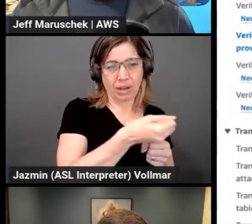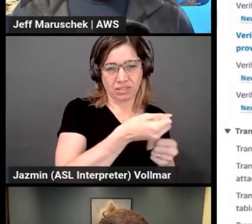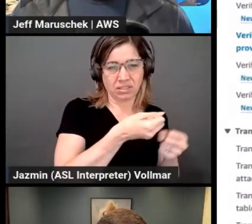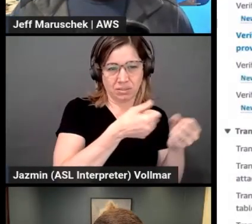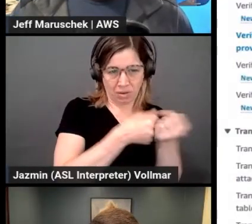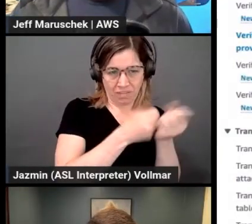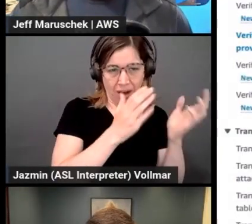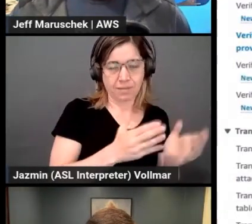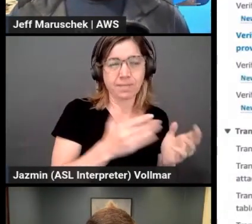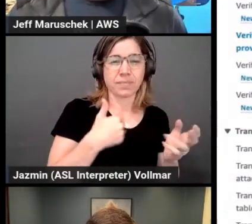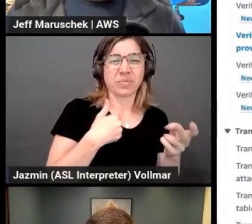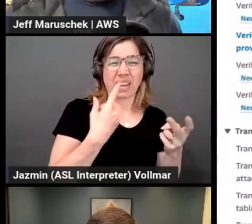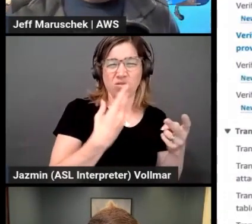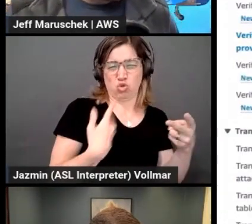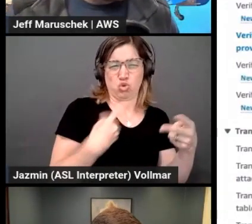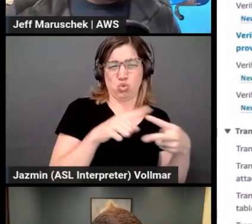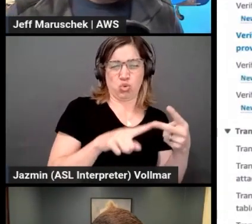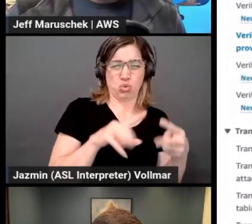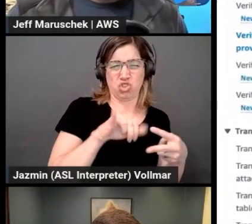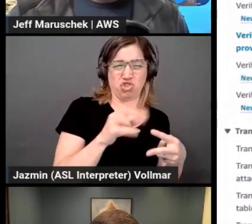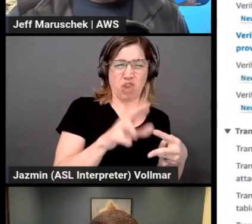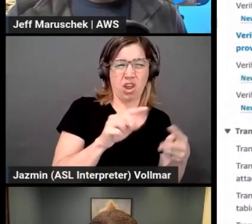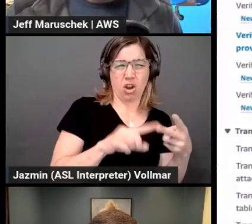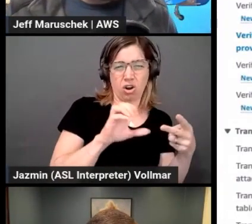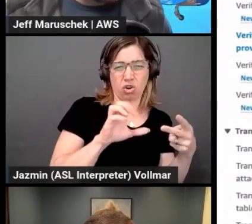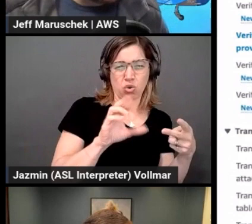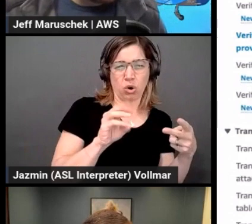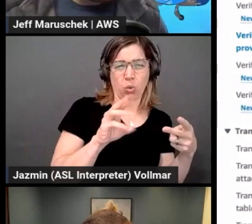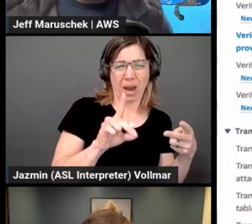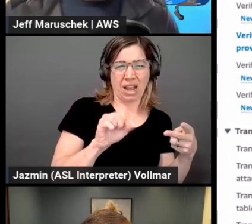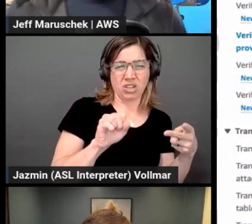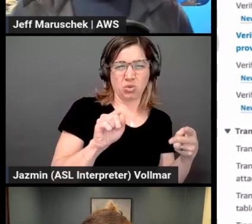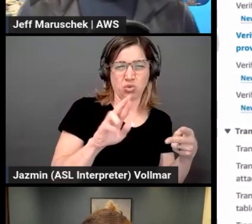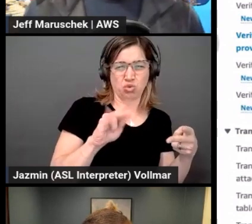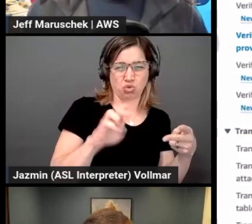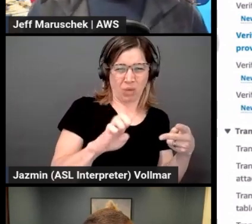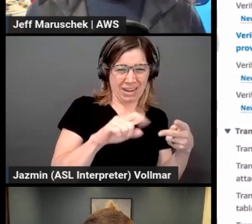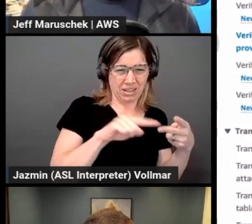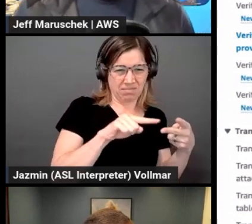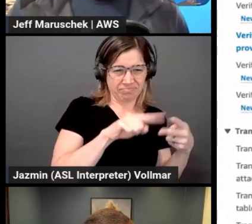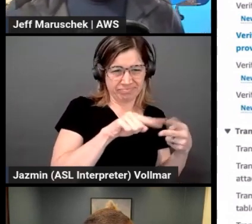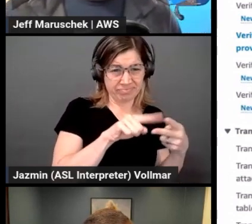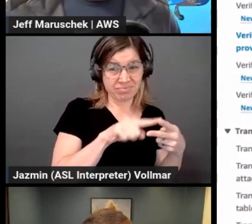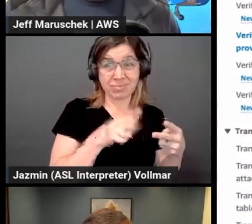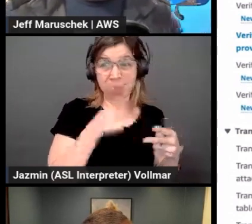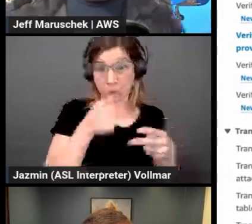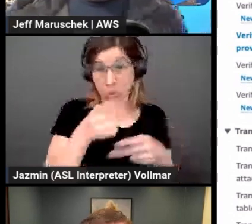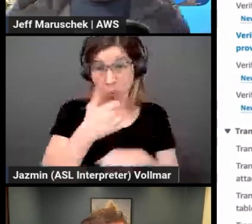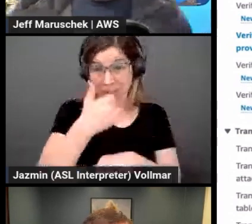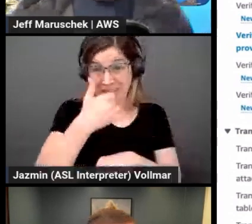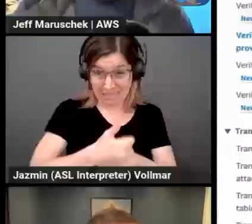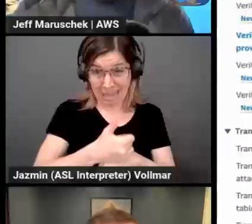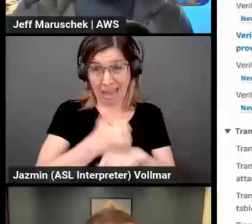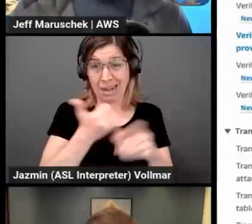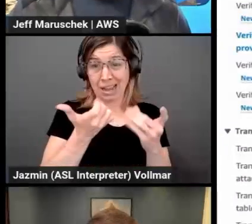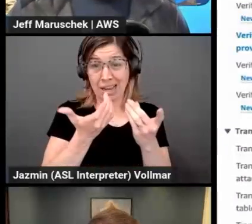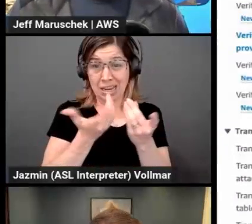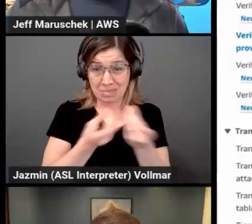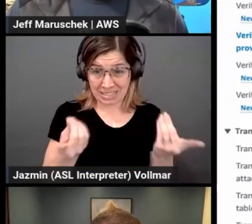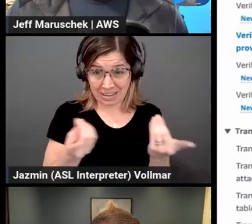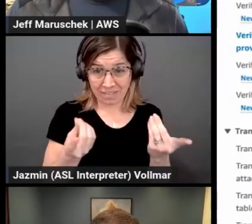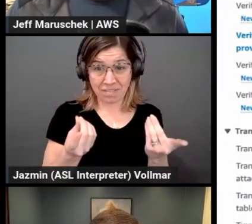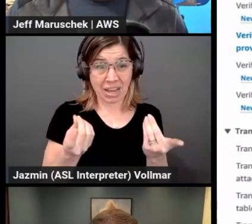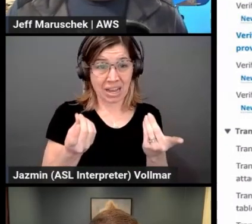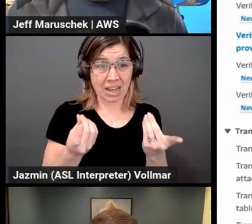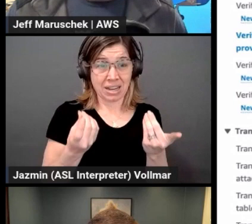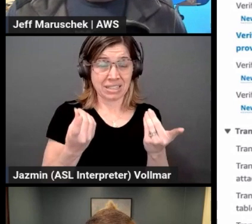CrowdStrike, that partner with us in order to do that integration. When you set up a device trust, or excuse me, a trust